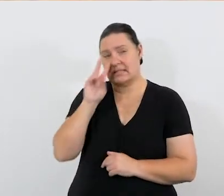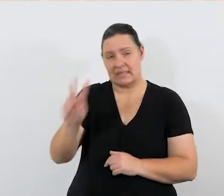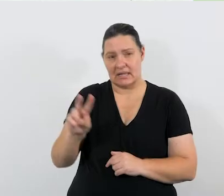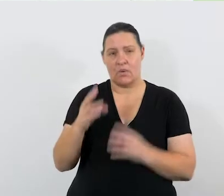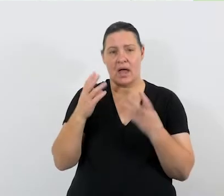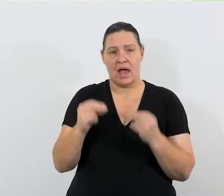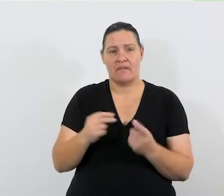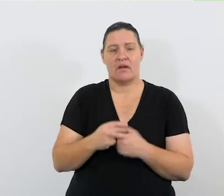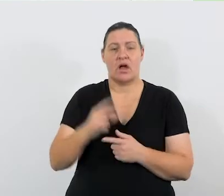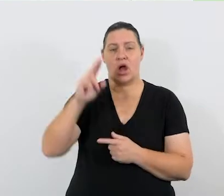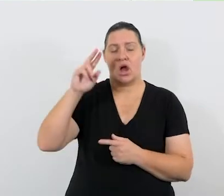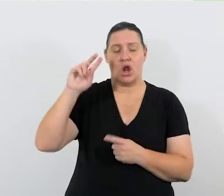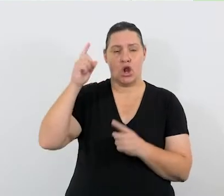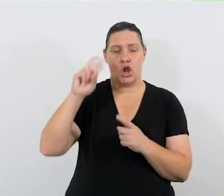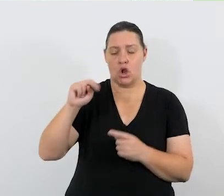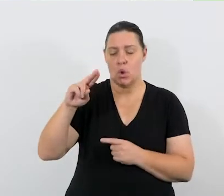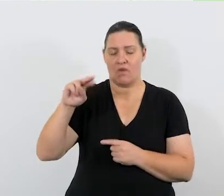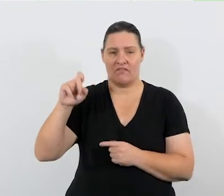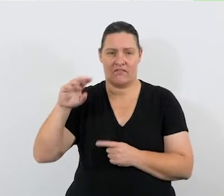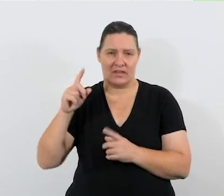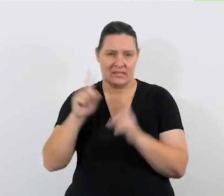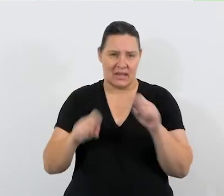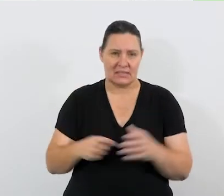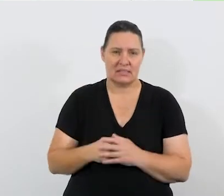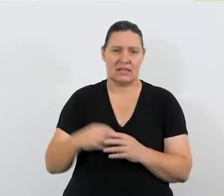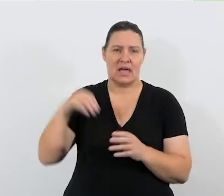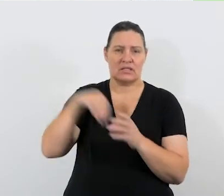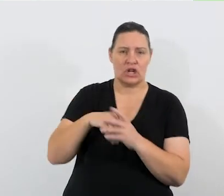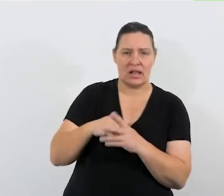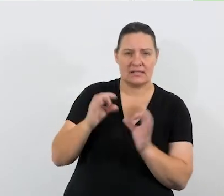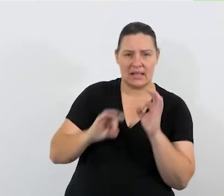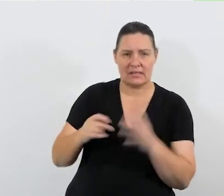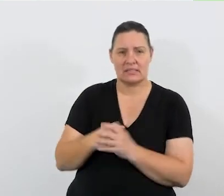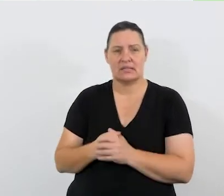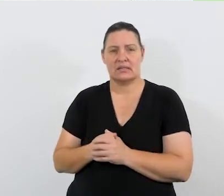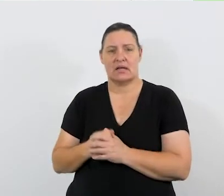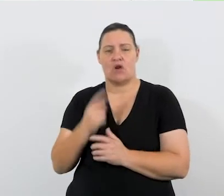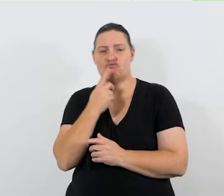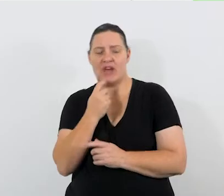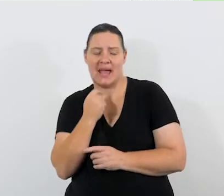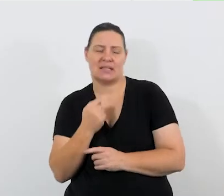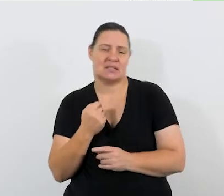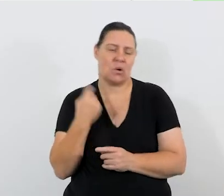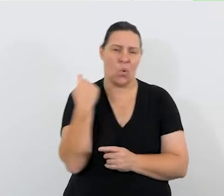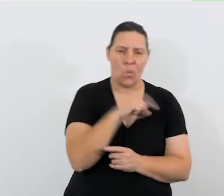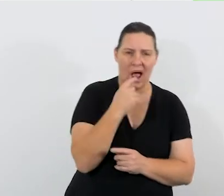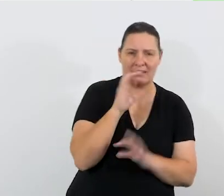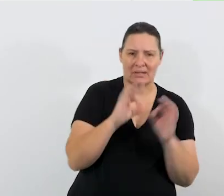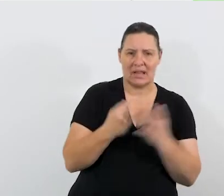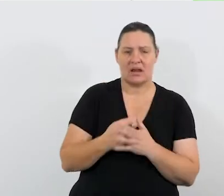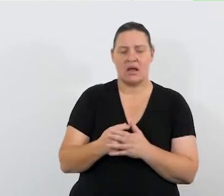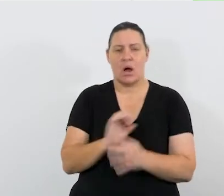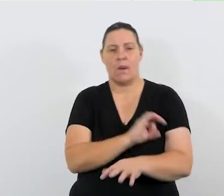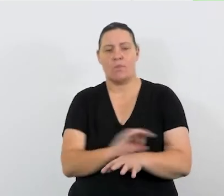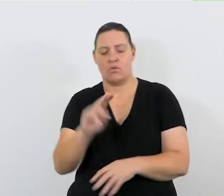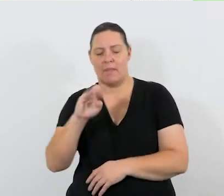alongside. So as you can see here, we have nerve cells, we have intestinal cells, we have red blood cells, we have white blood cells, we